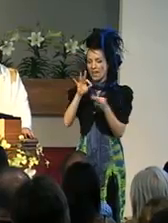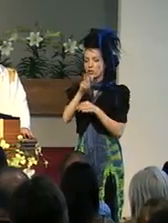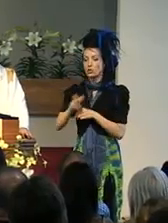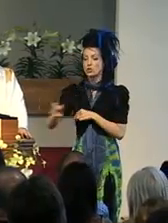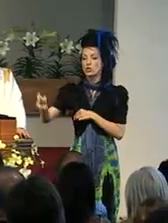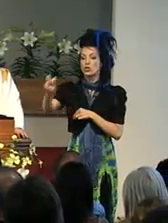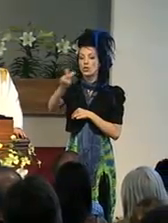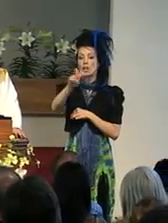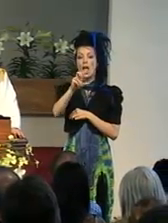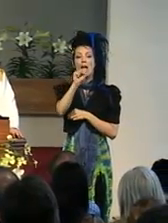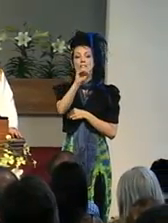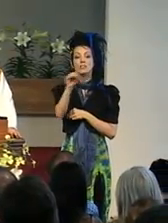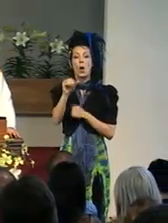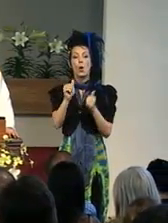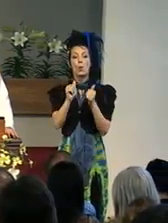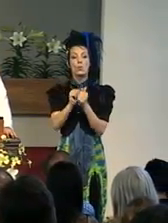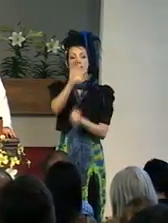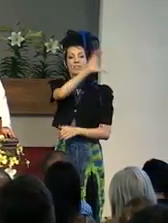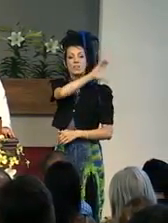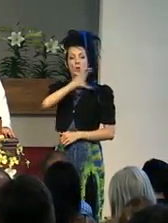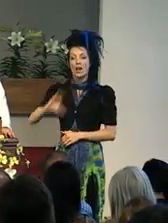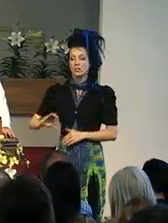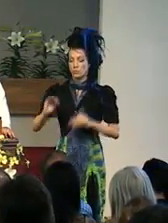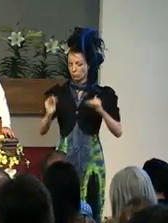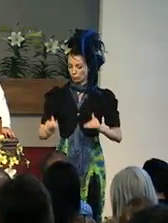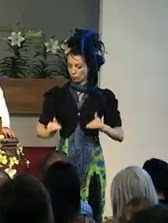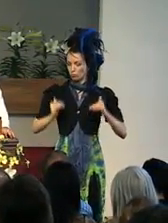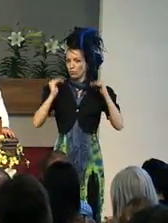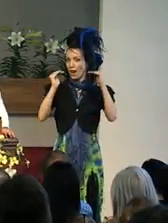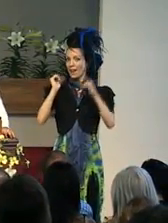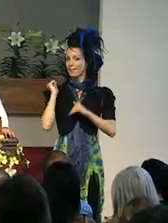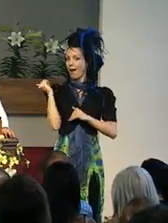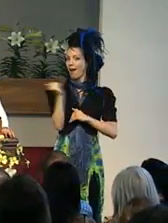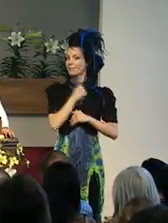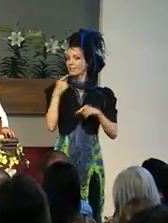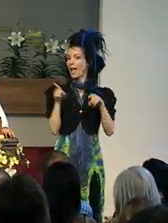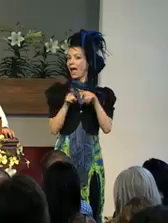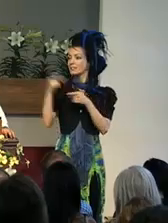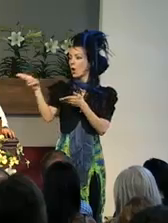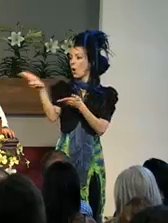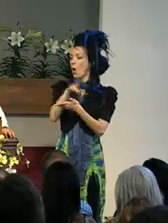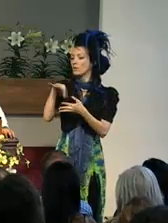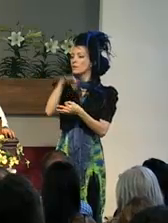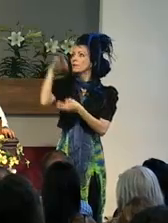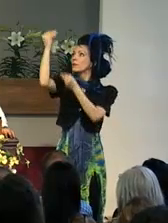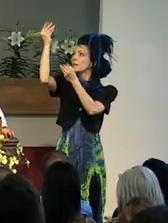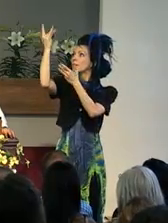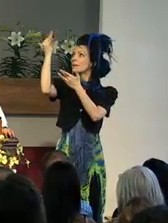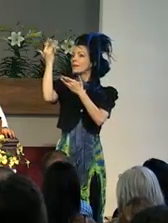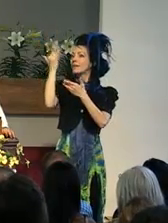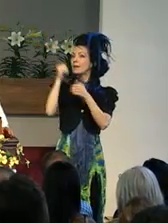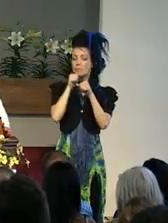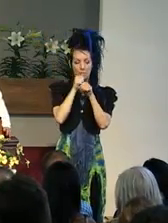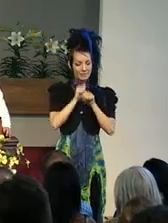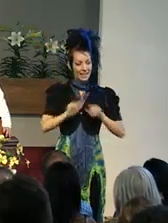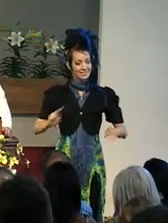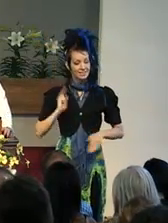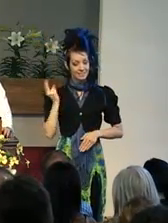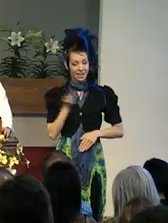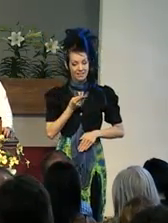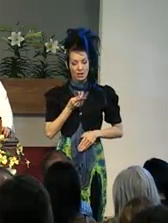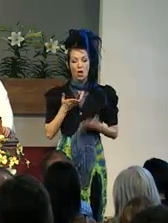the Christ that we raise ourselves this morning as your Holy Spirit blesses us. And in that Holy